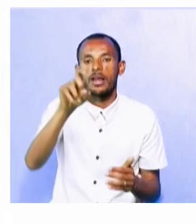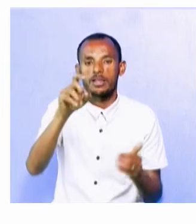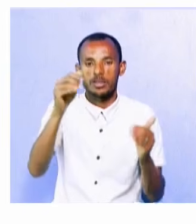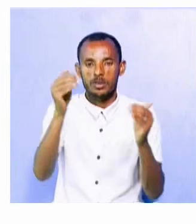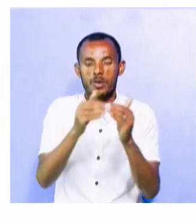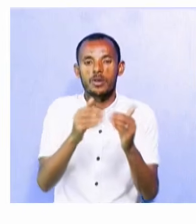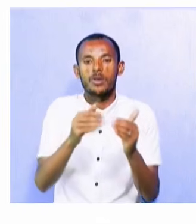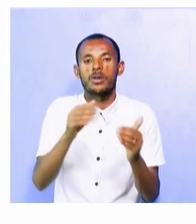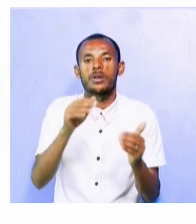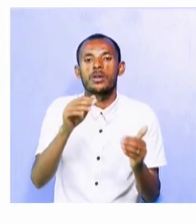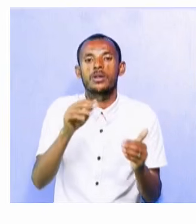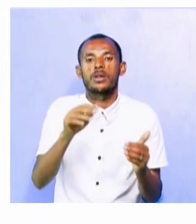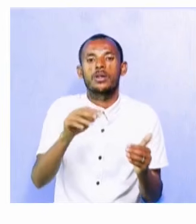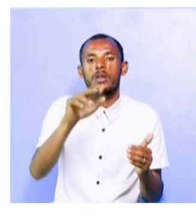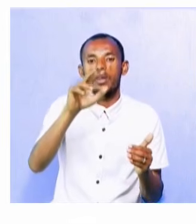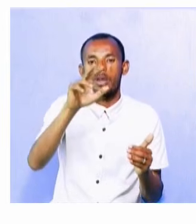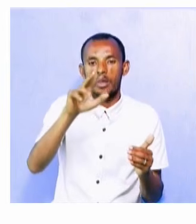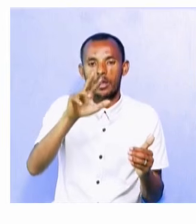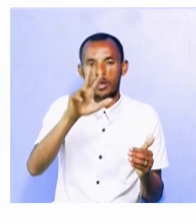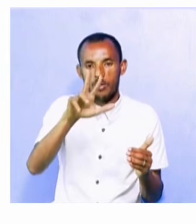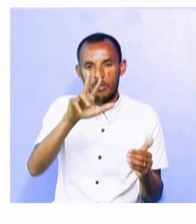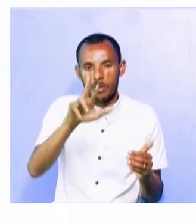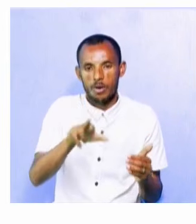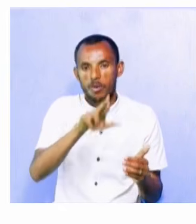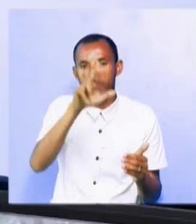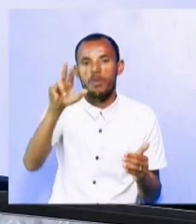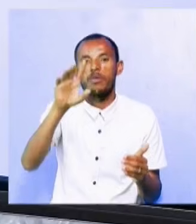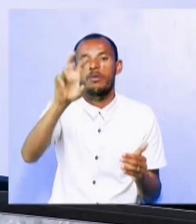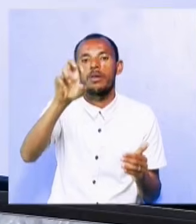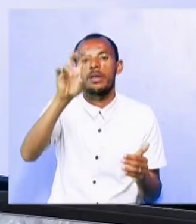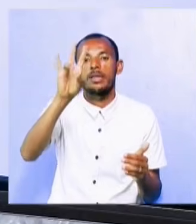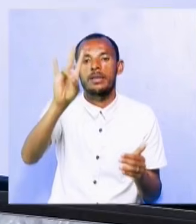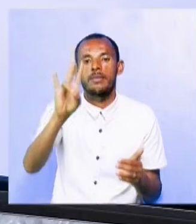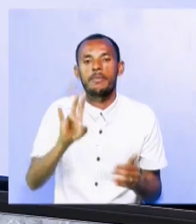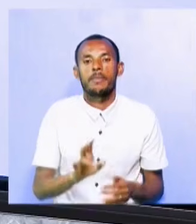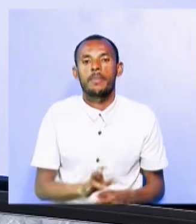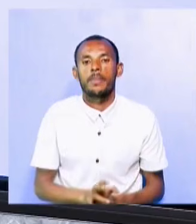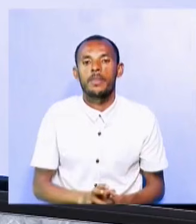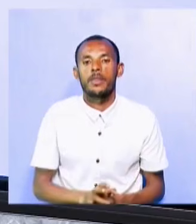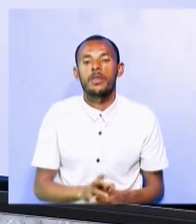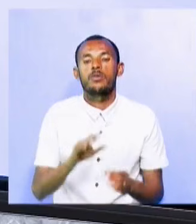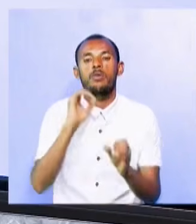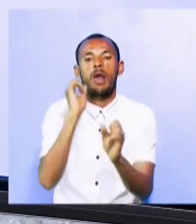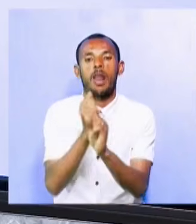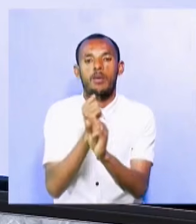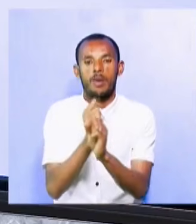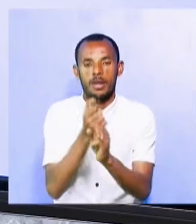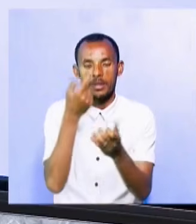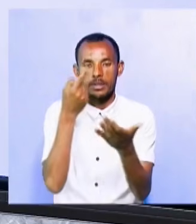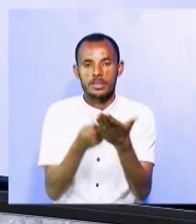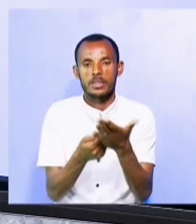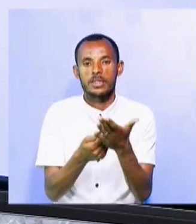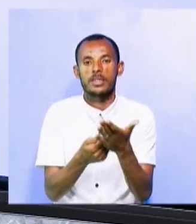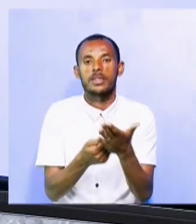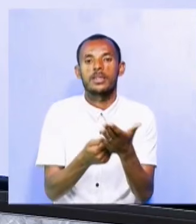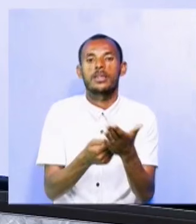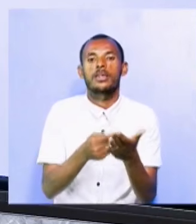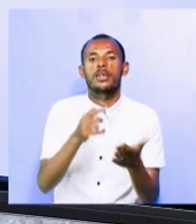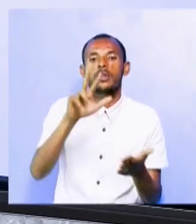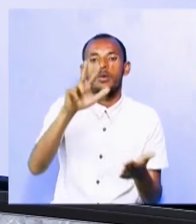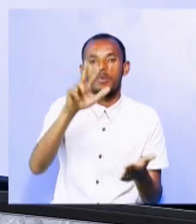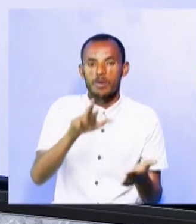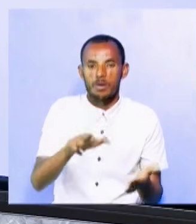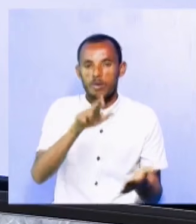to cubed root of 27 meter cube. Okay? To calculate this cubed root of